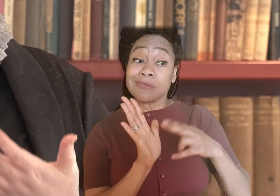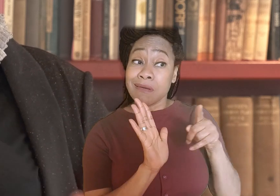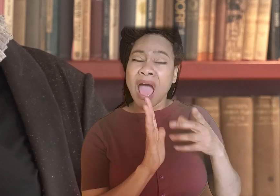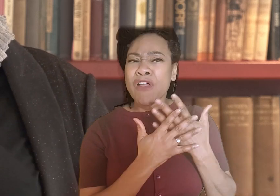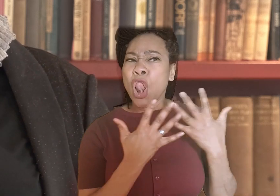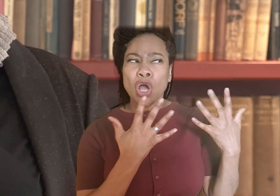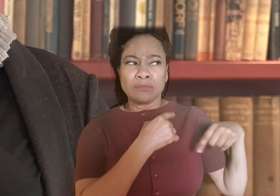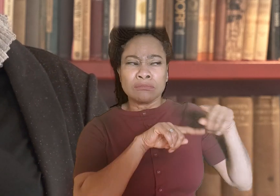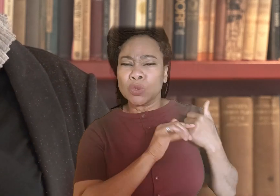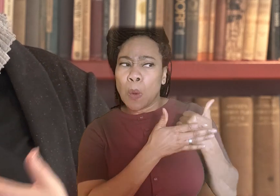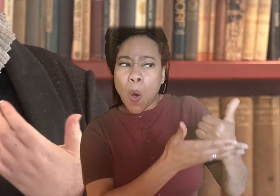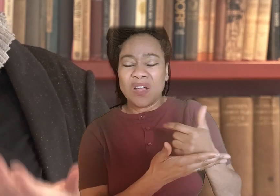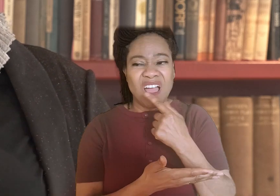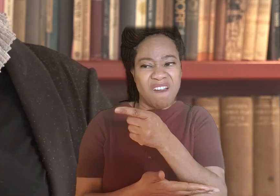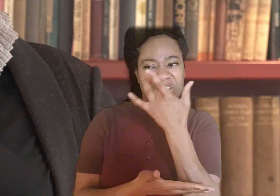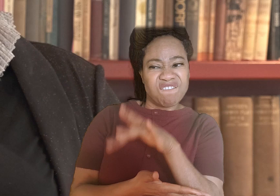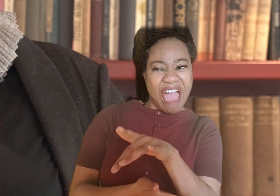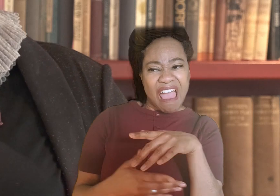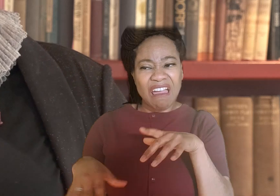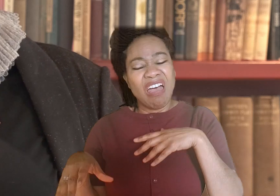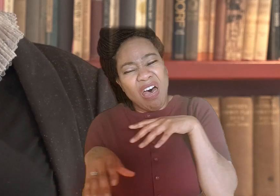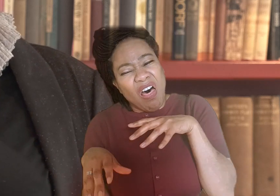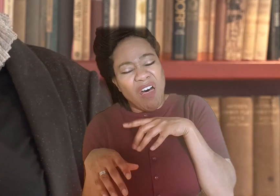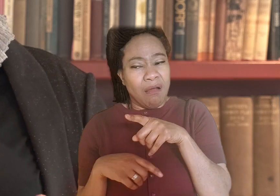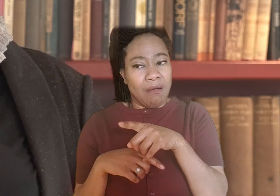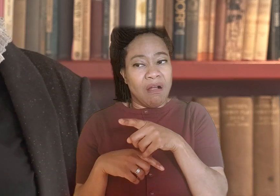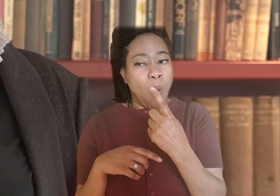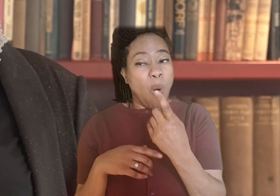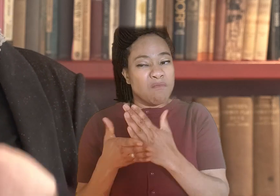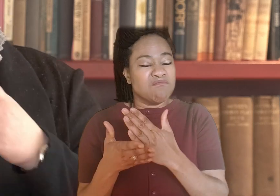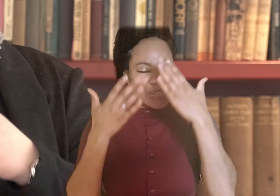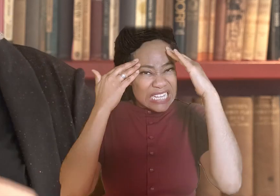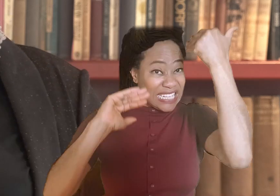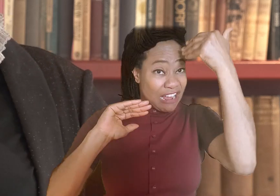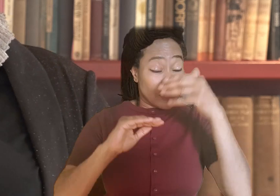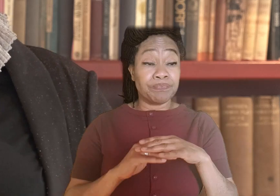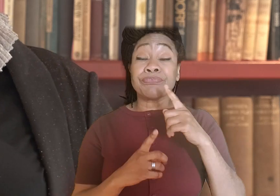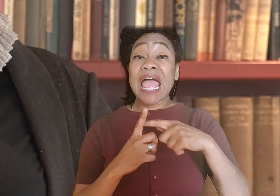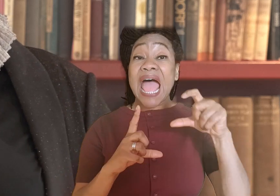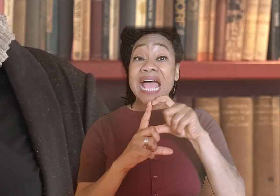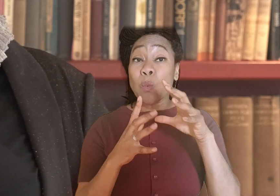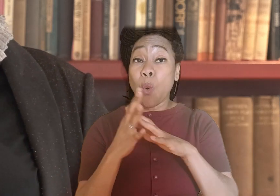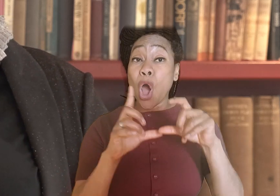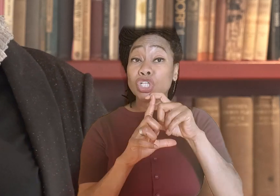either faking it altogether or suffering from a good dose of hysteria. Edward Jordan was one of those supporters